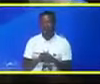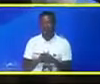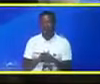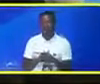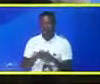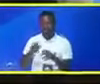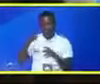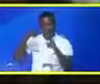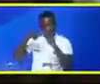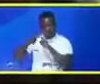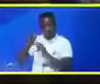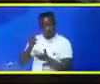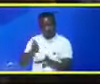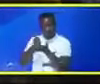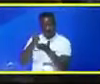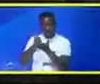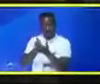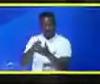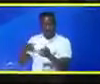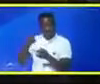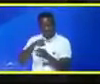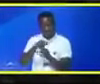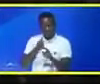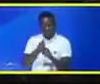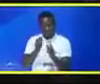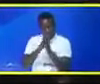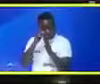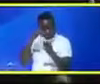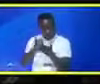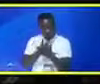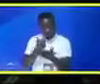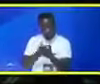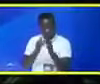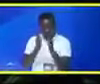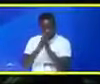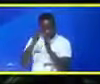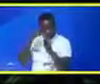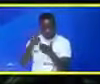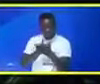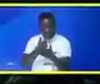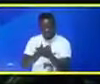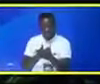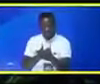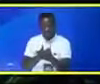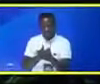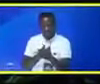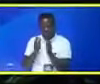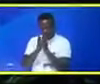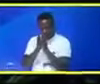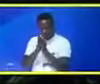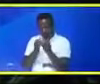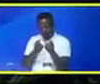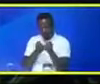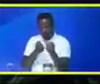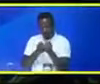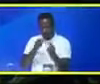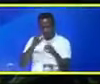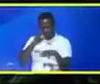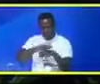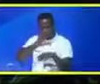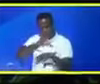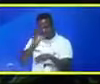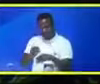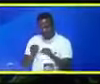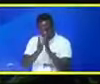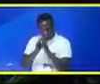Prophetic intercessors, hear me. Rise up over Ghana. Rise up over Ghana. Intercessors over Africa. Rise up